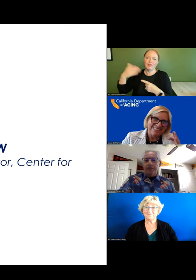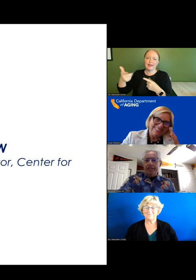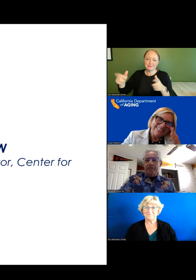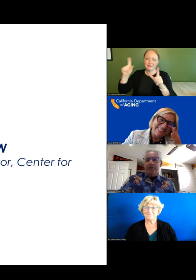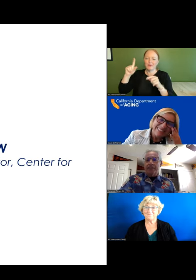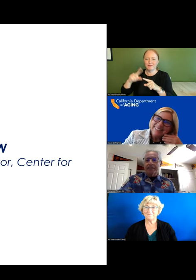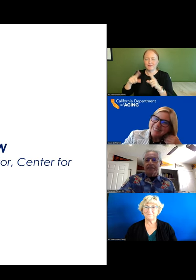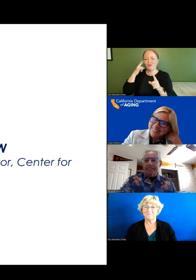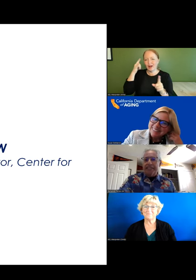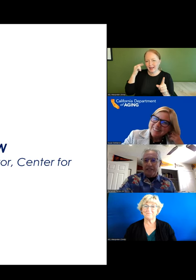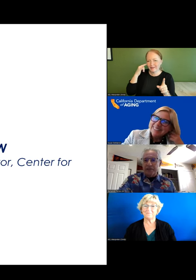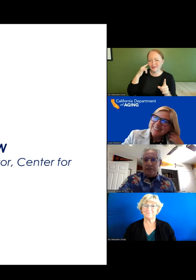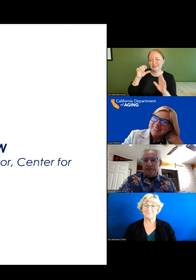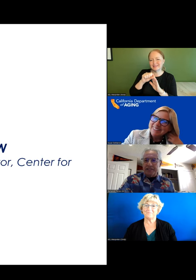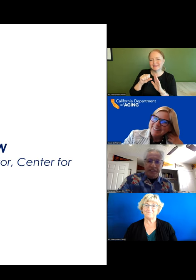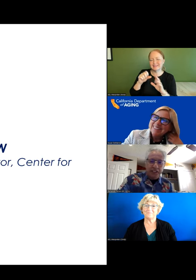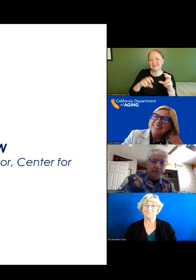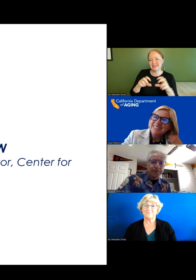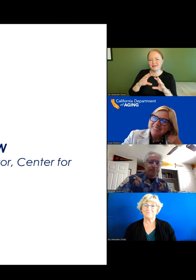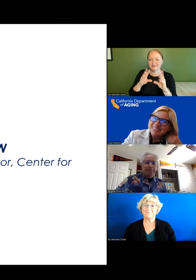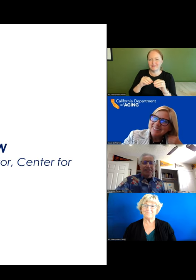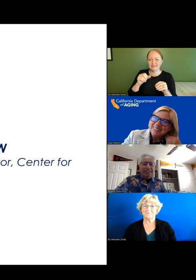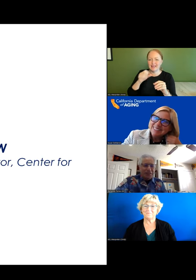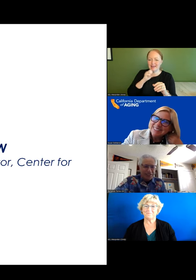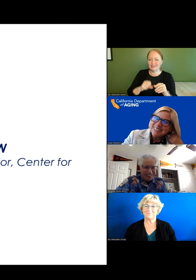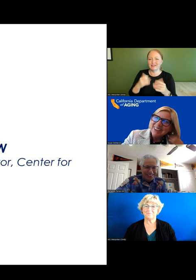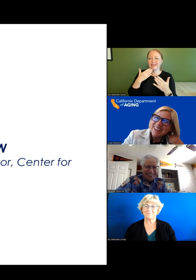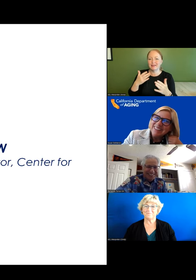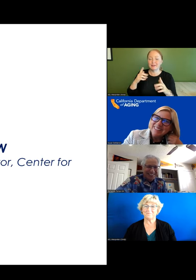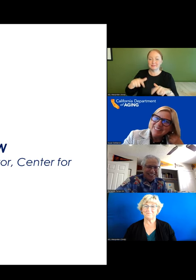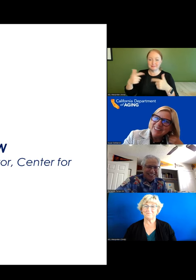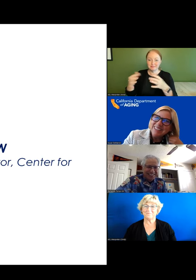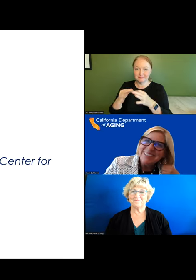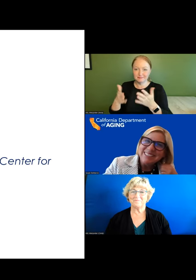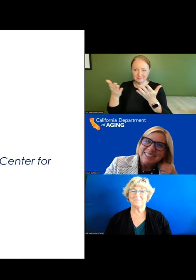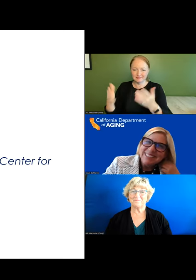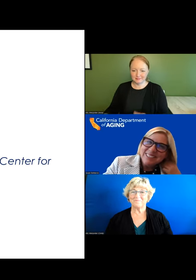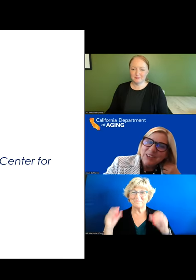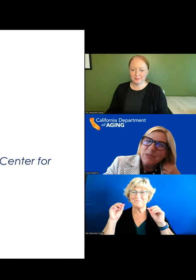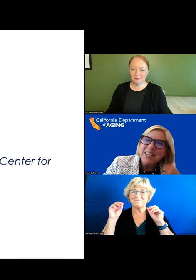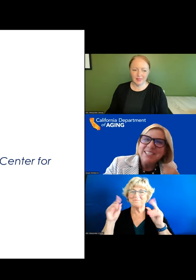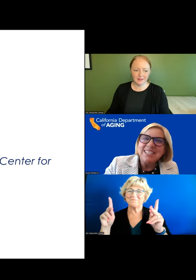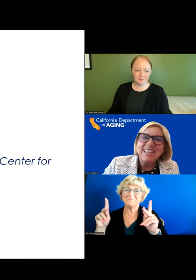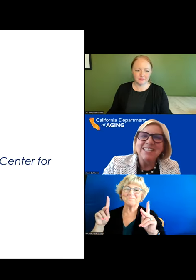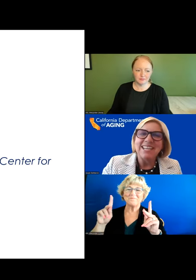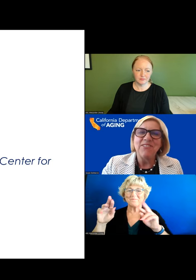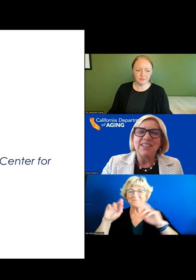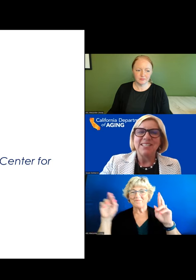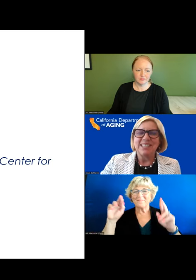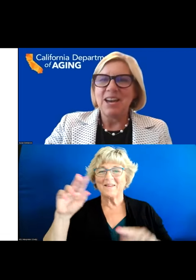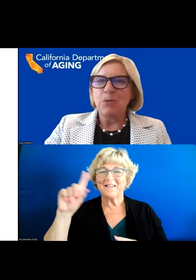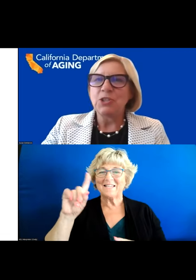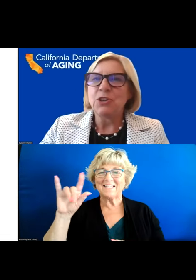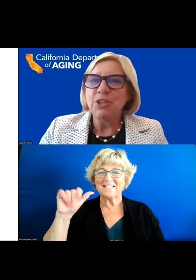least for california's state house conference on aging thank you great great all right zia and